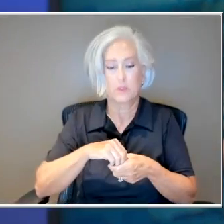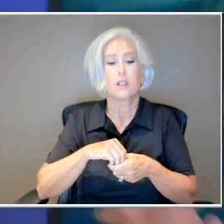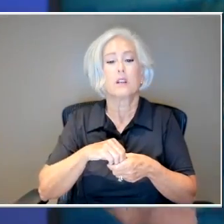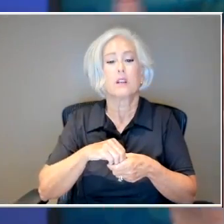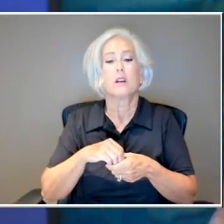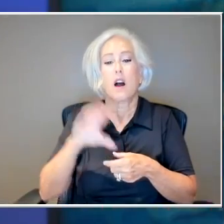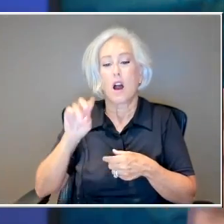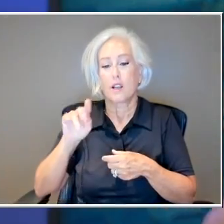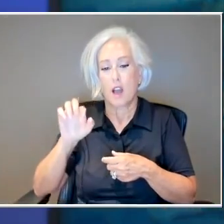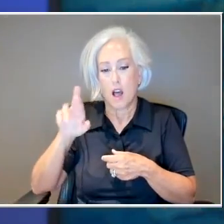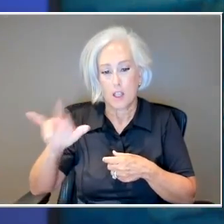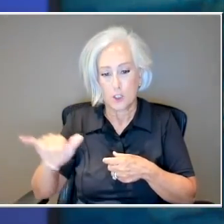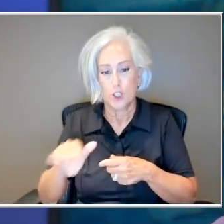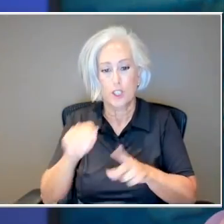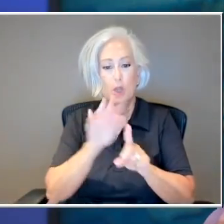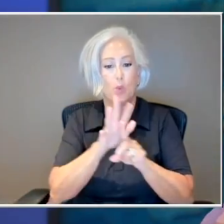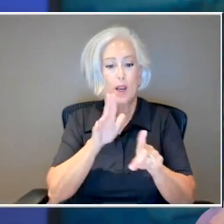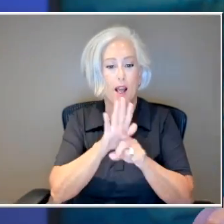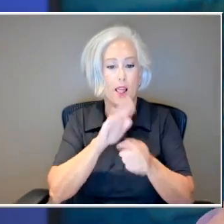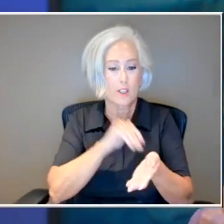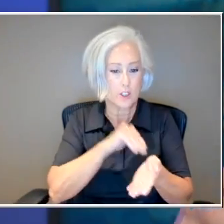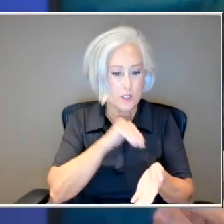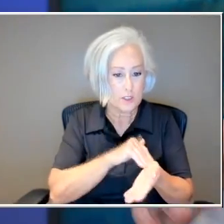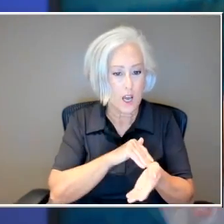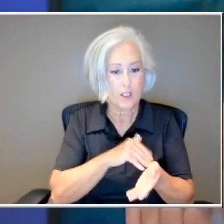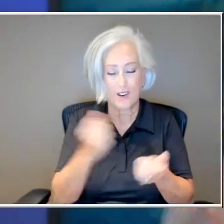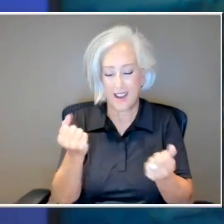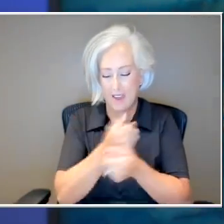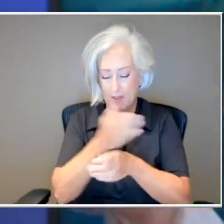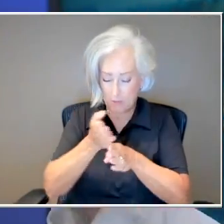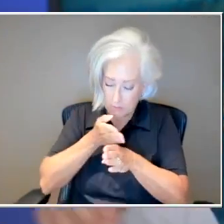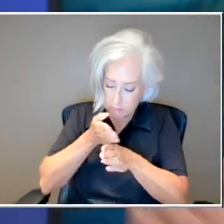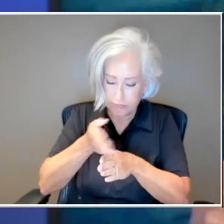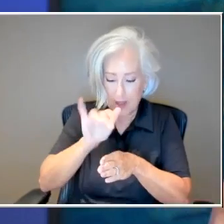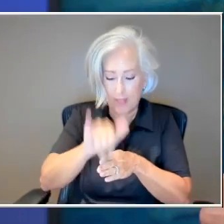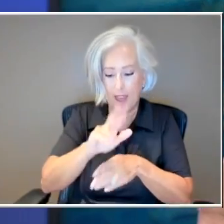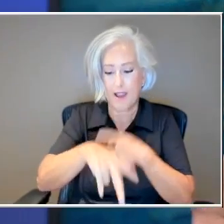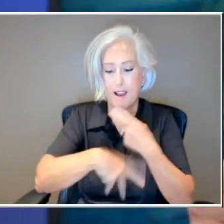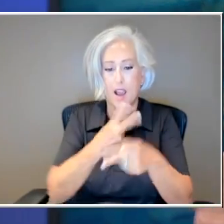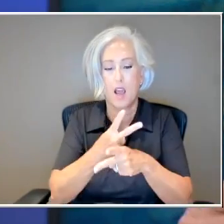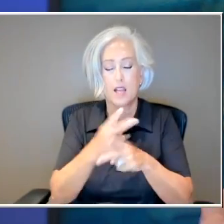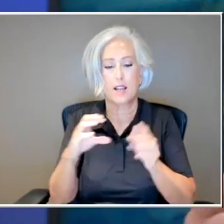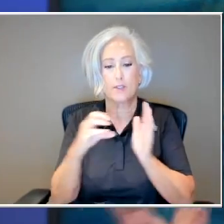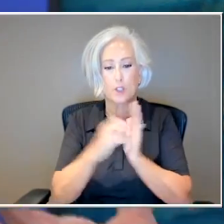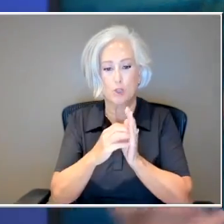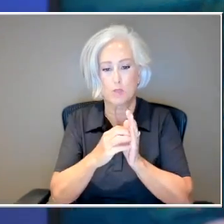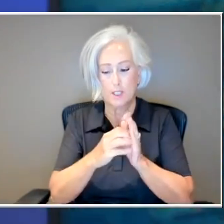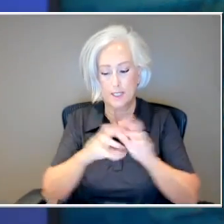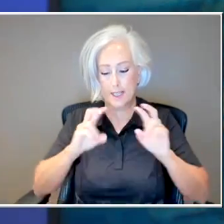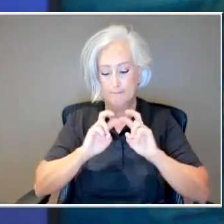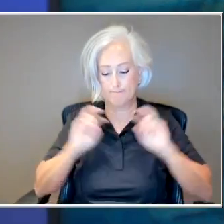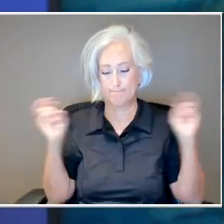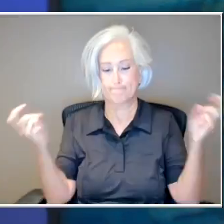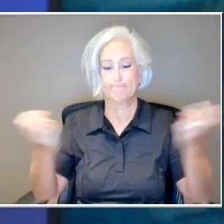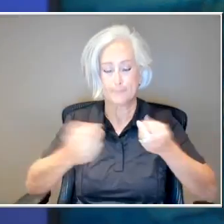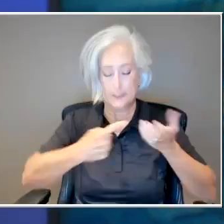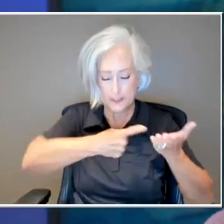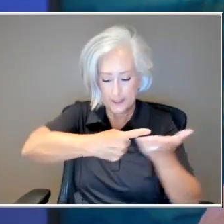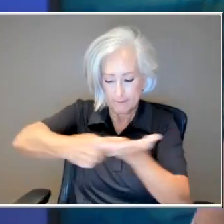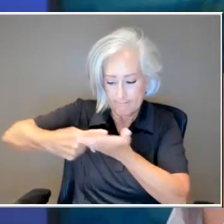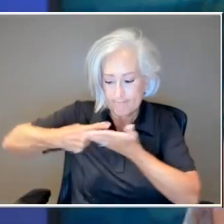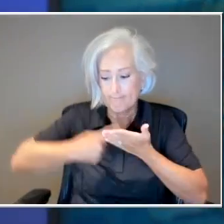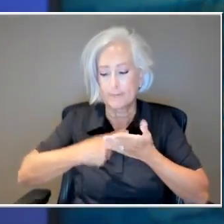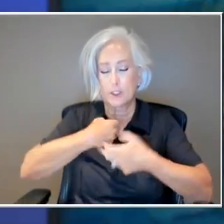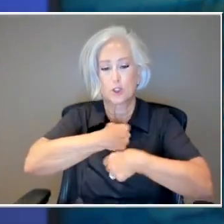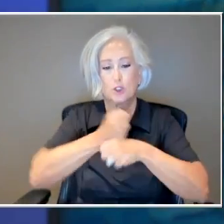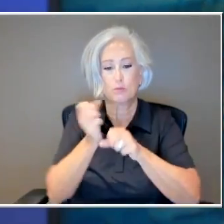radiologists who are specialized in your tumor actually come together to discuss treatments and make a plan together.